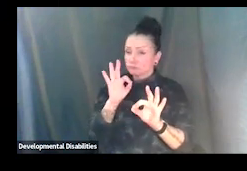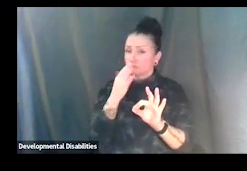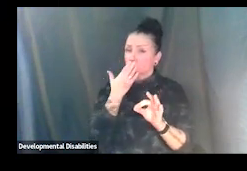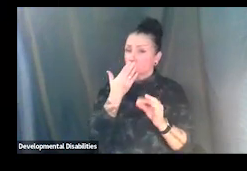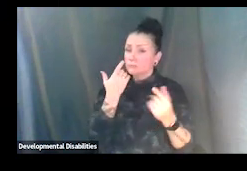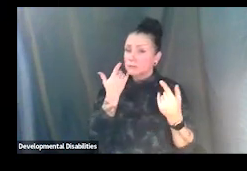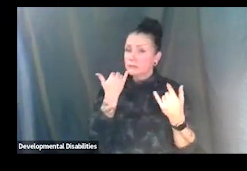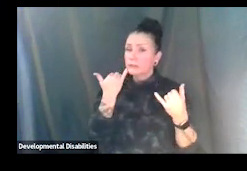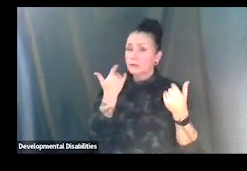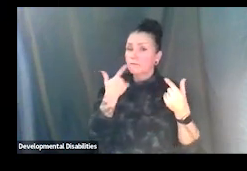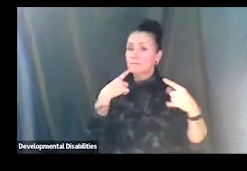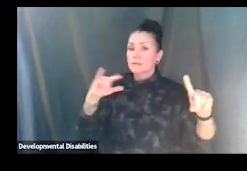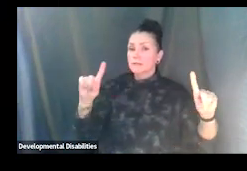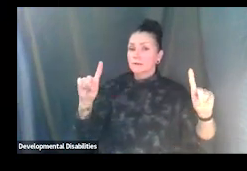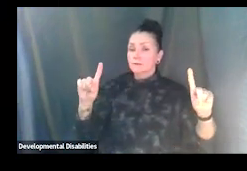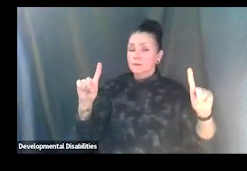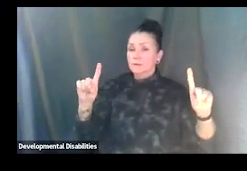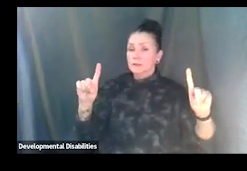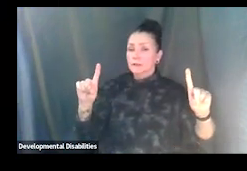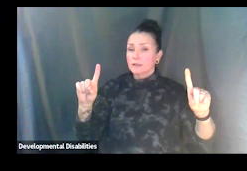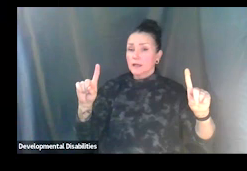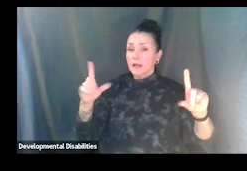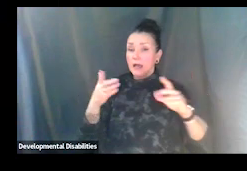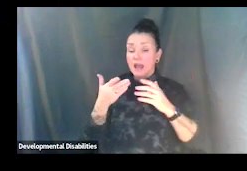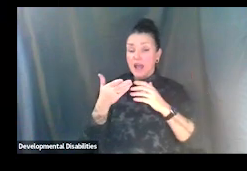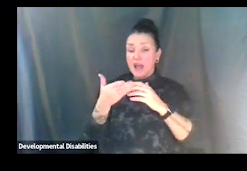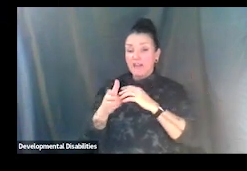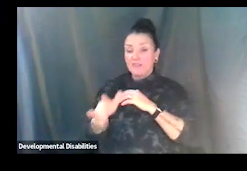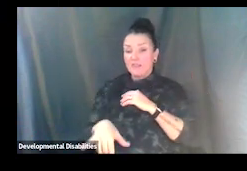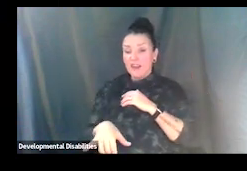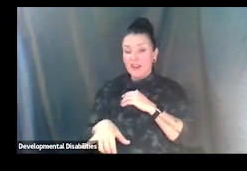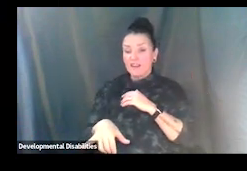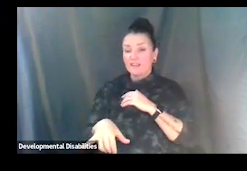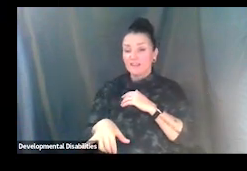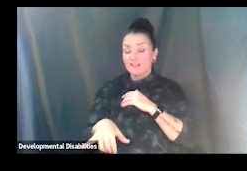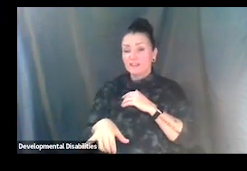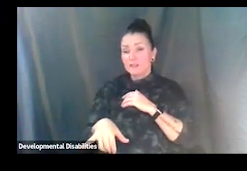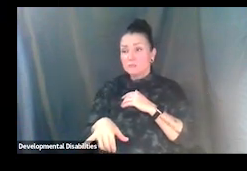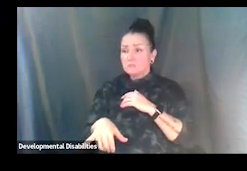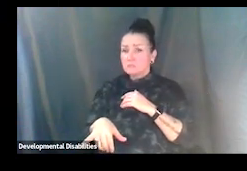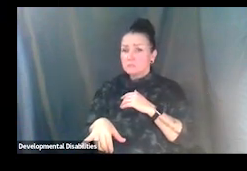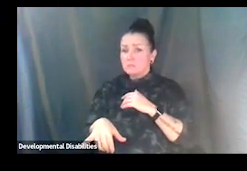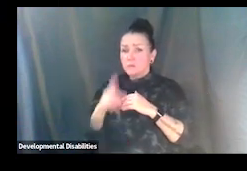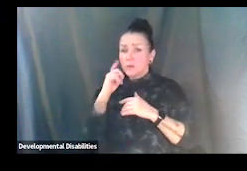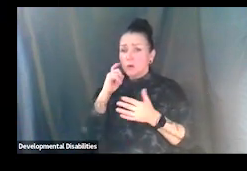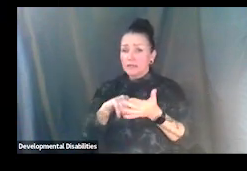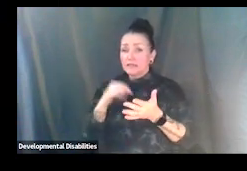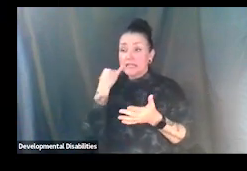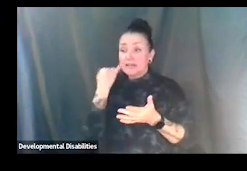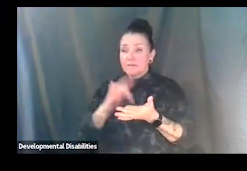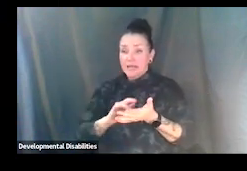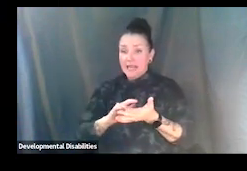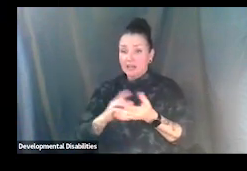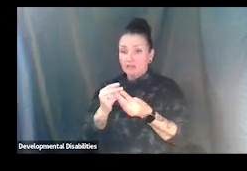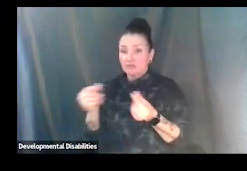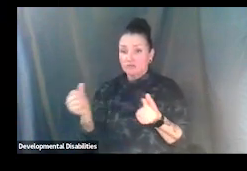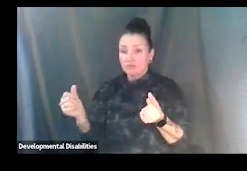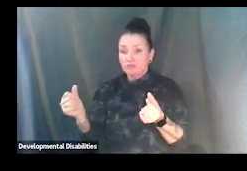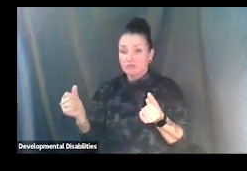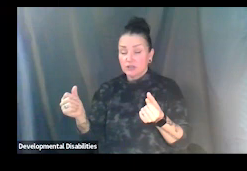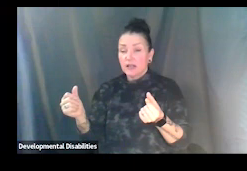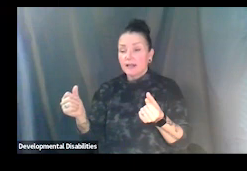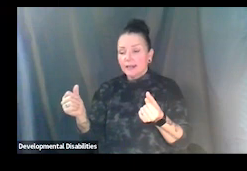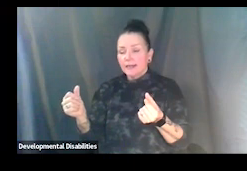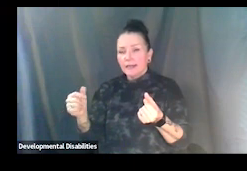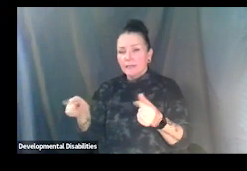people relapsed and the behavior got worse. It's a very small study. There's only 16 in each group. And that's because the ethics boards at the universities involved said they really